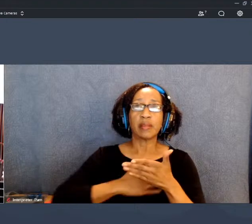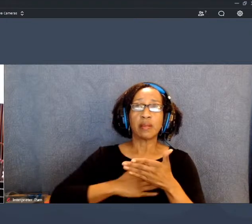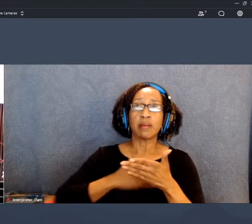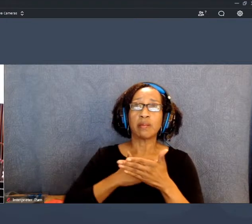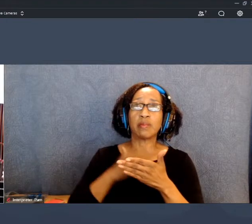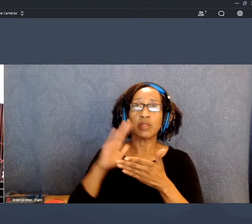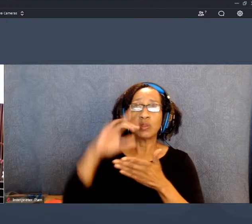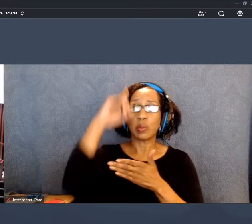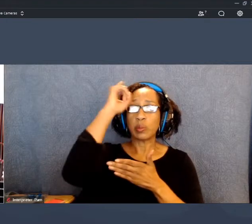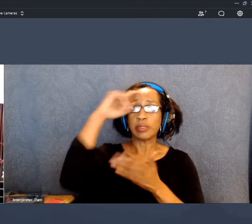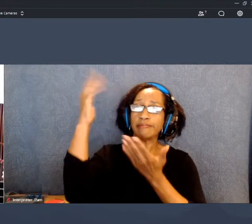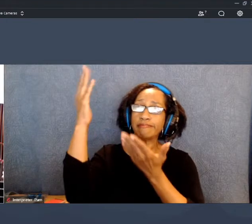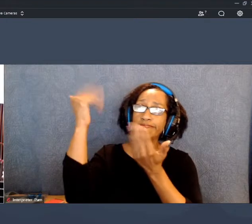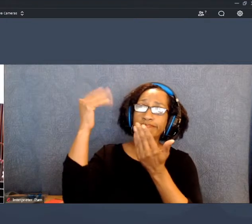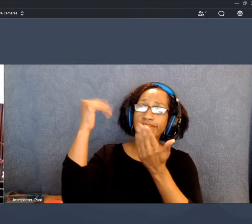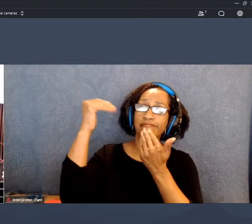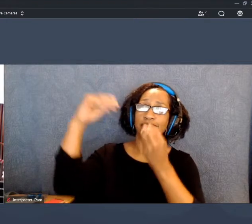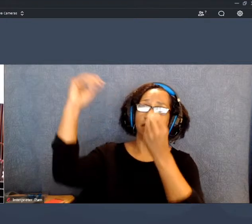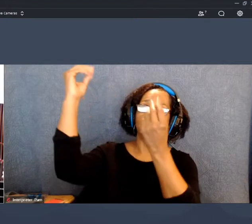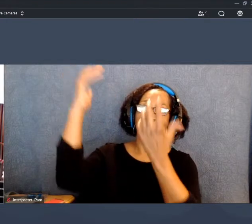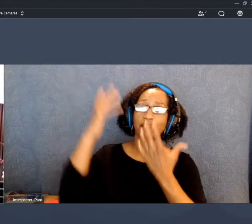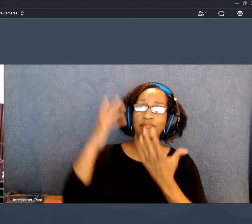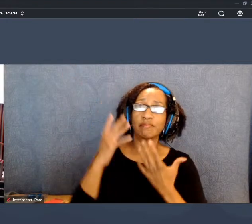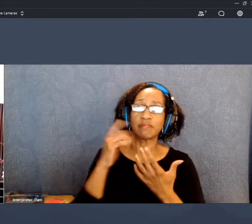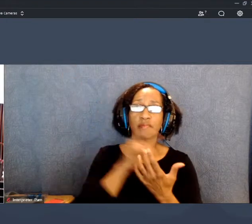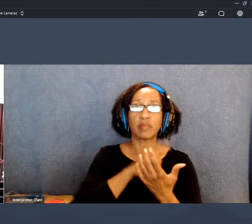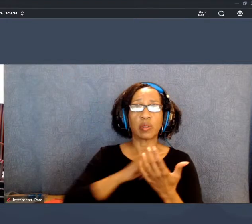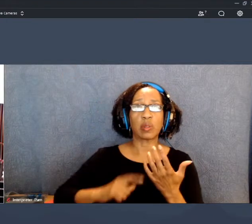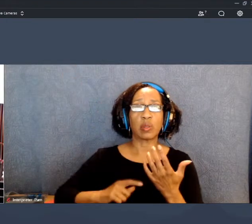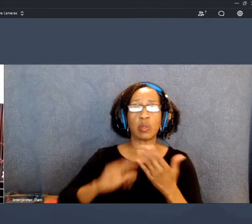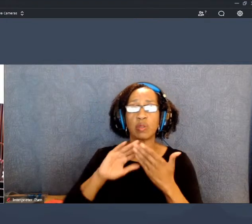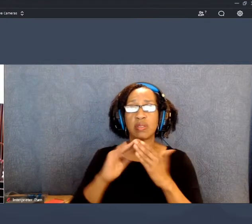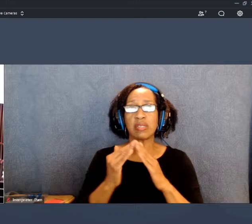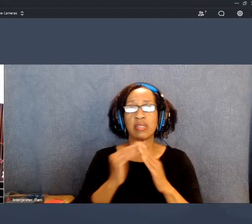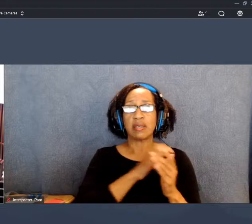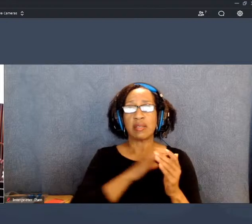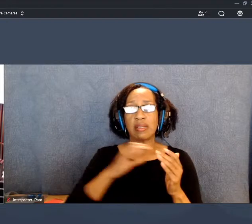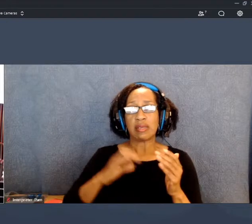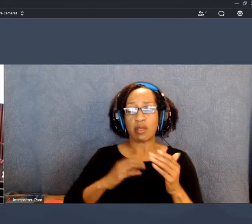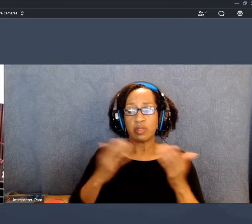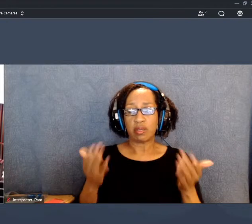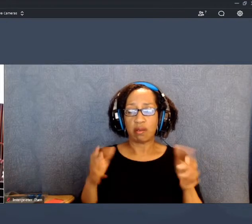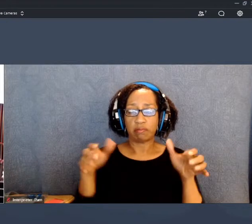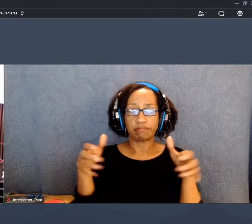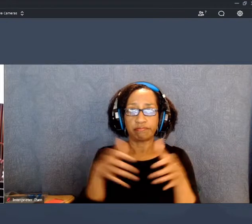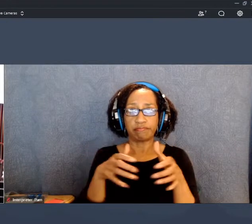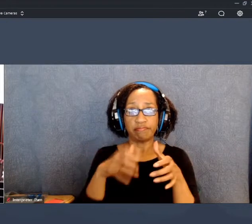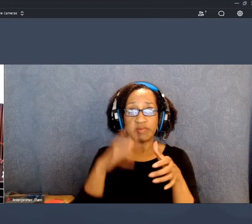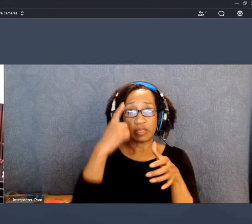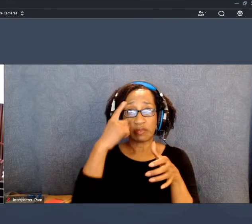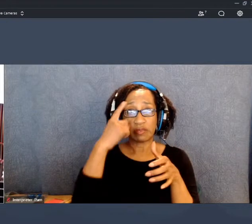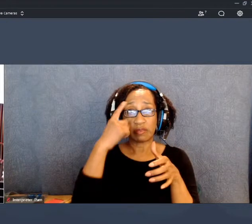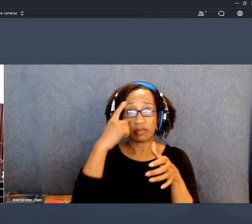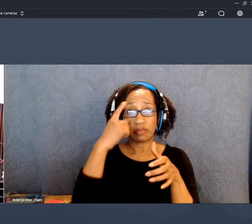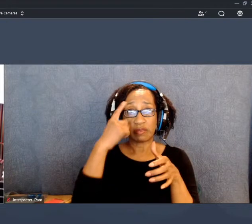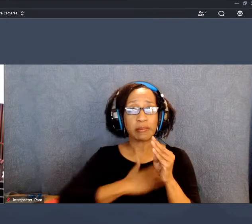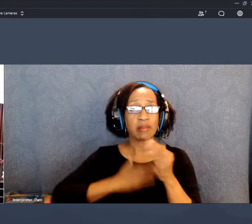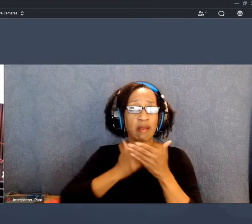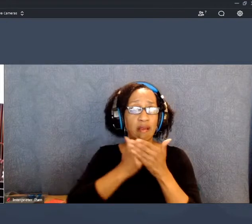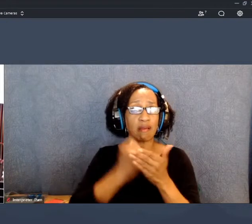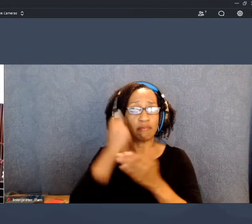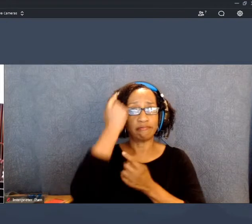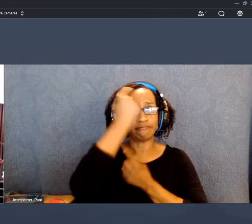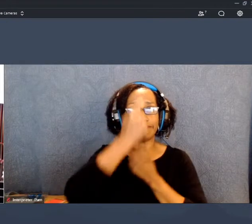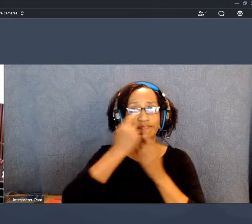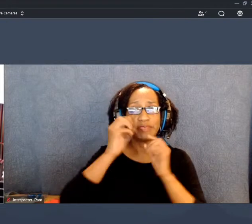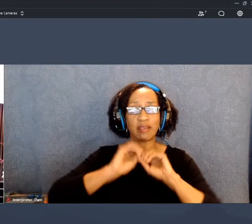upon us. O Lord, as the City Council gathers for this meeting, give them clarity so that the Council can